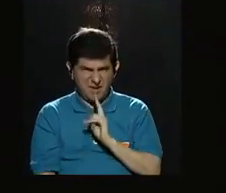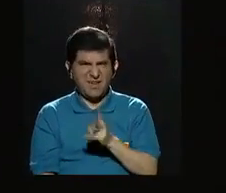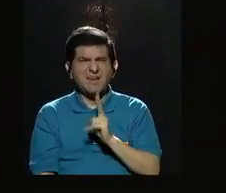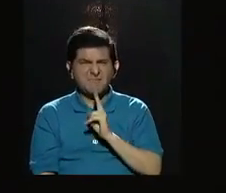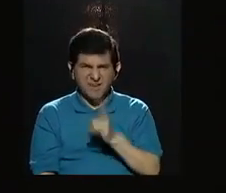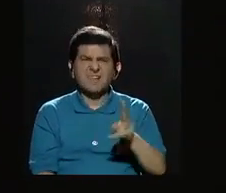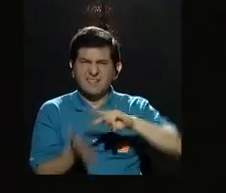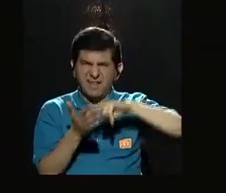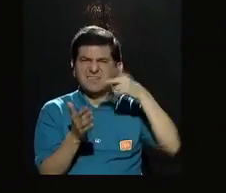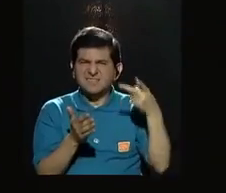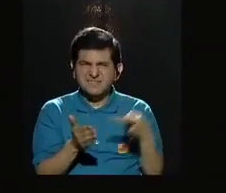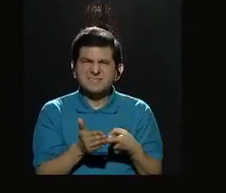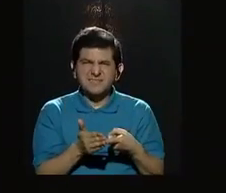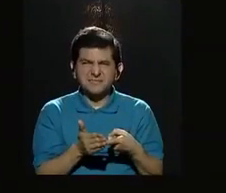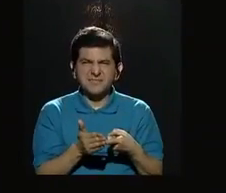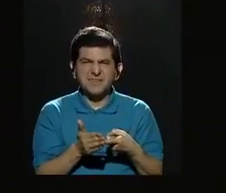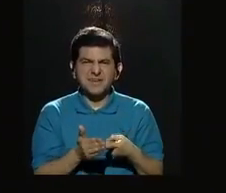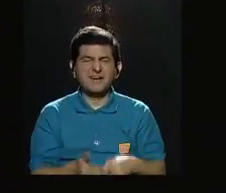women's equality?